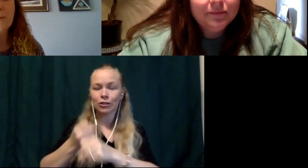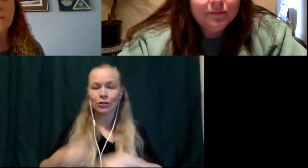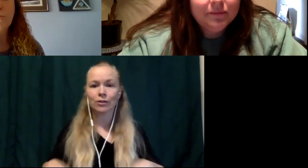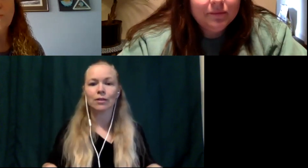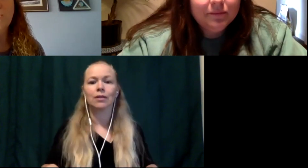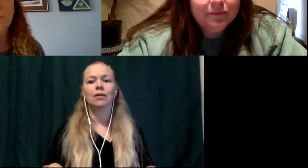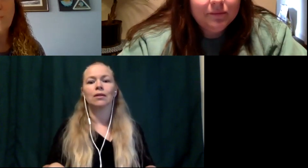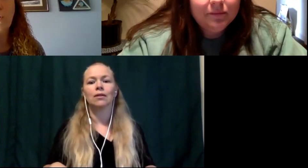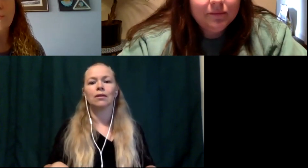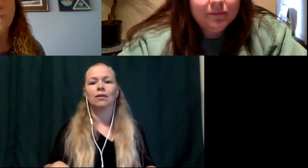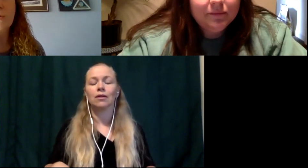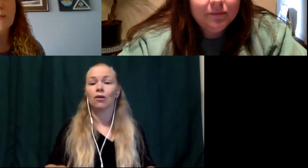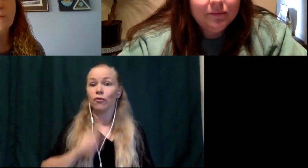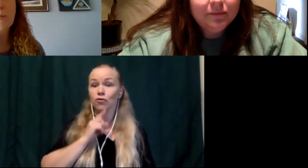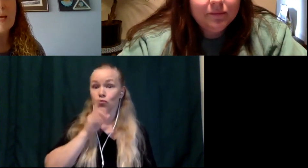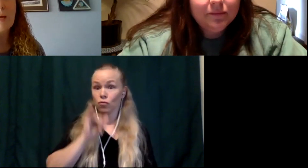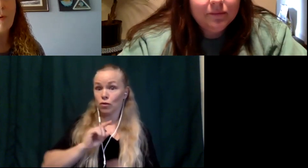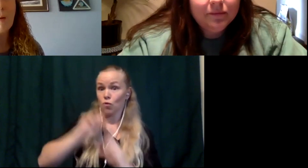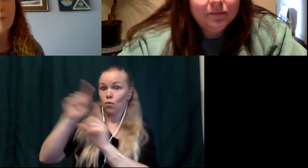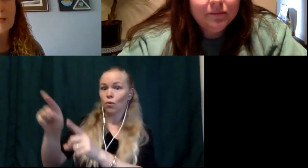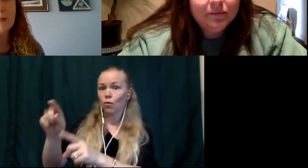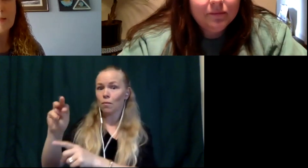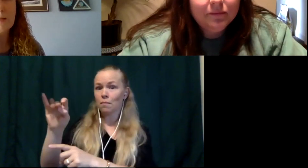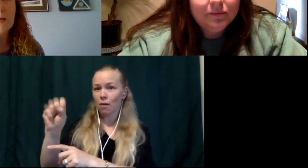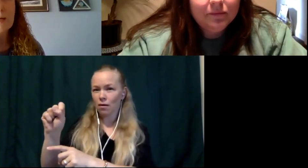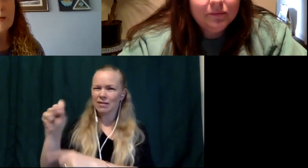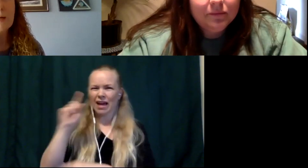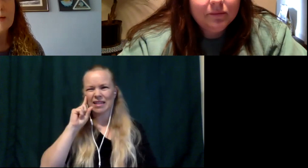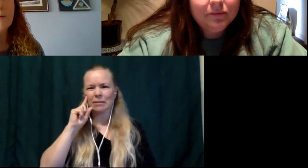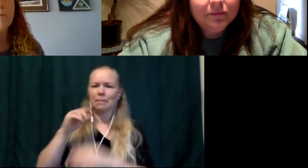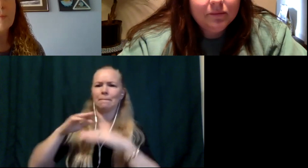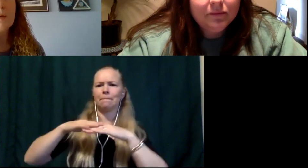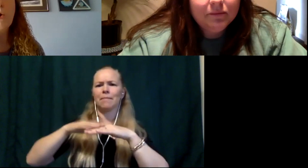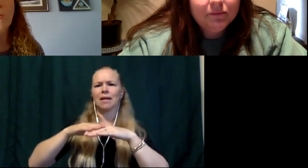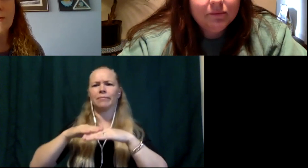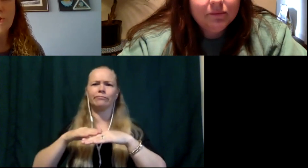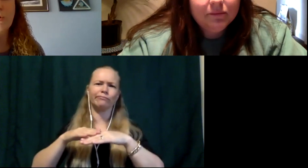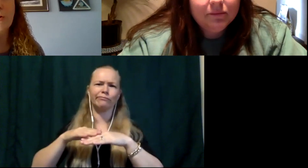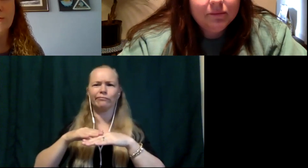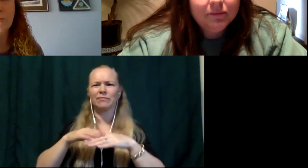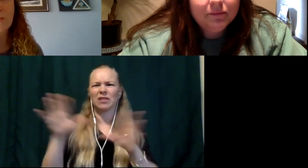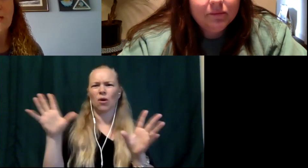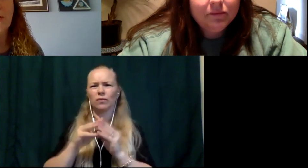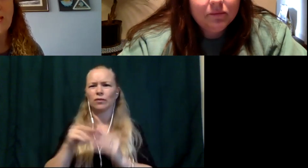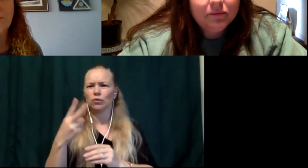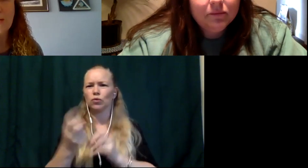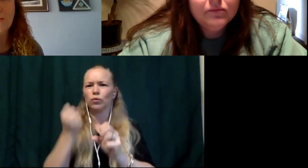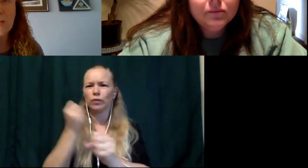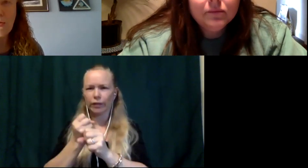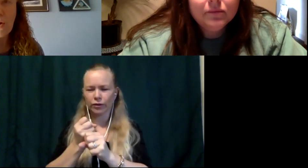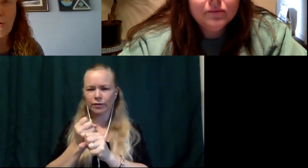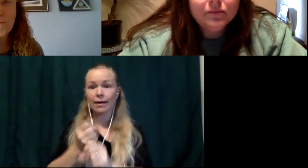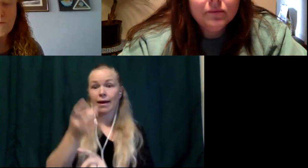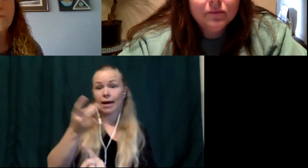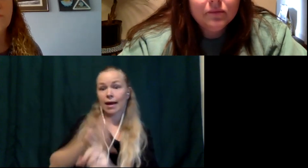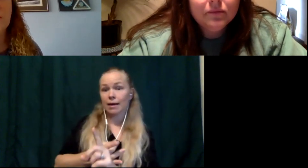a true mission to Mars would take probably at least a total of 2 years. It would take about 8 months to